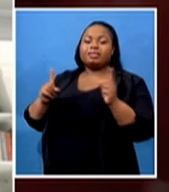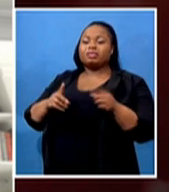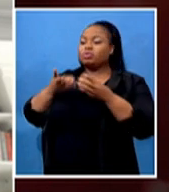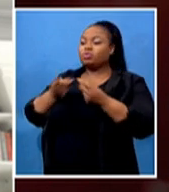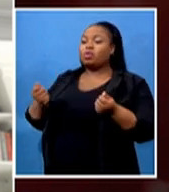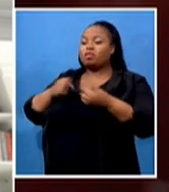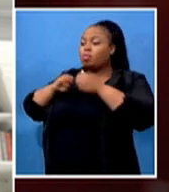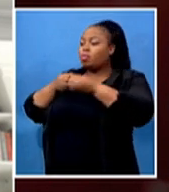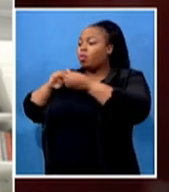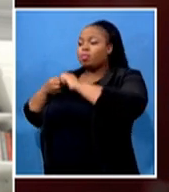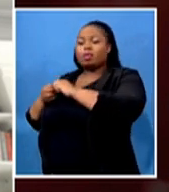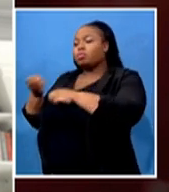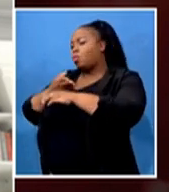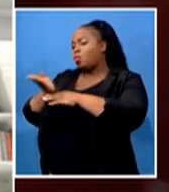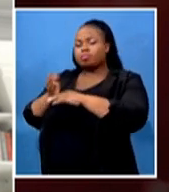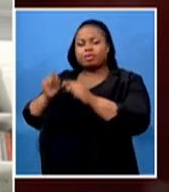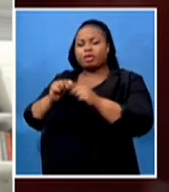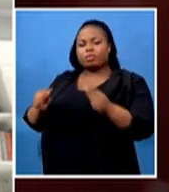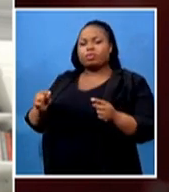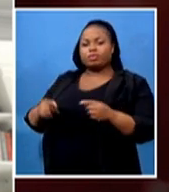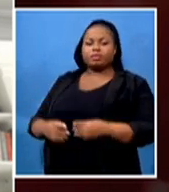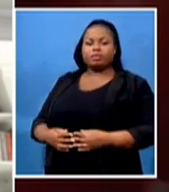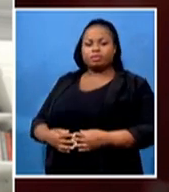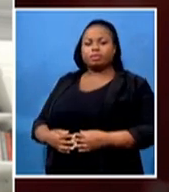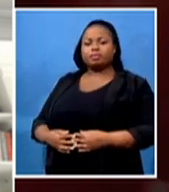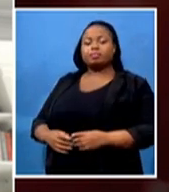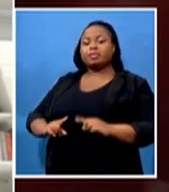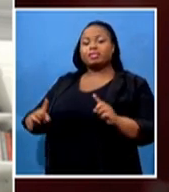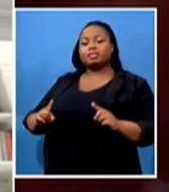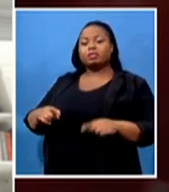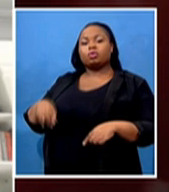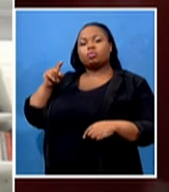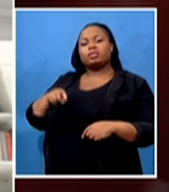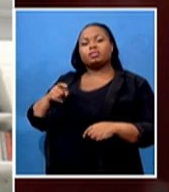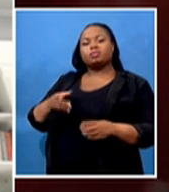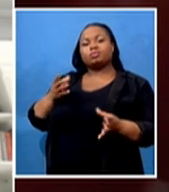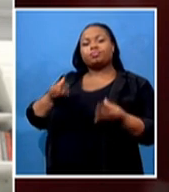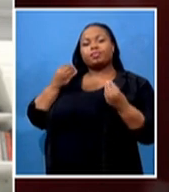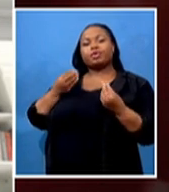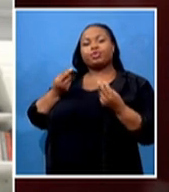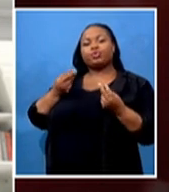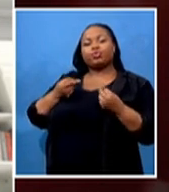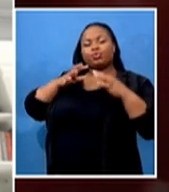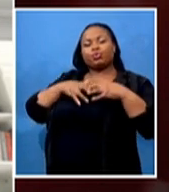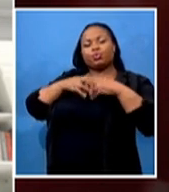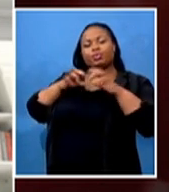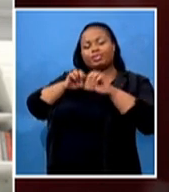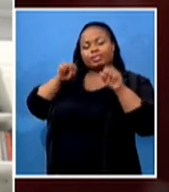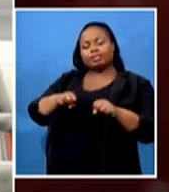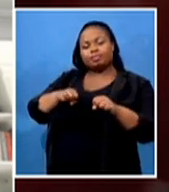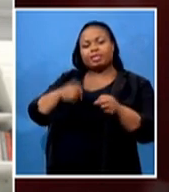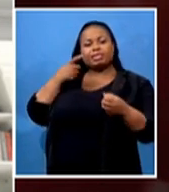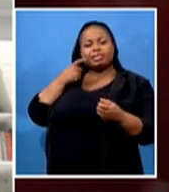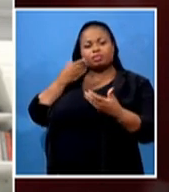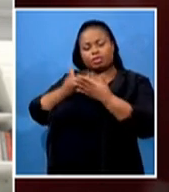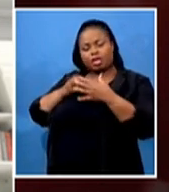and so on and so forth, and creating new values in a system that allows for us to care for each other, that allows us to work harder at what we do best,